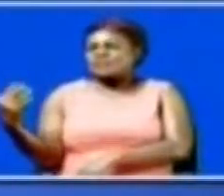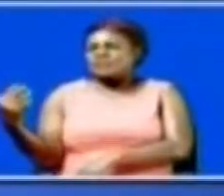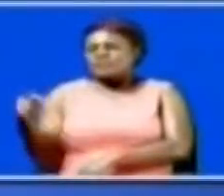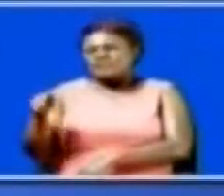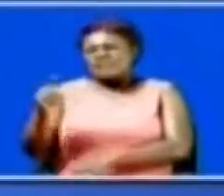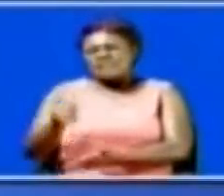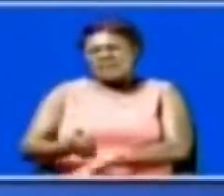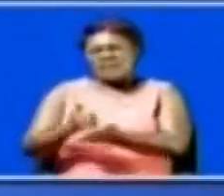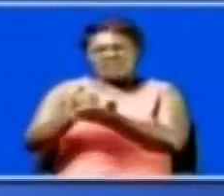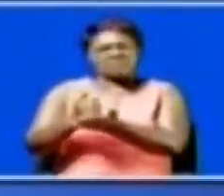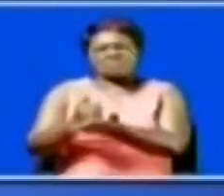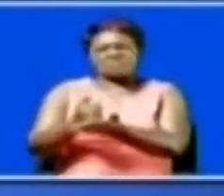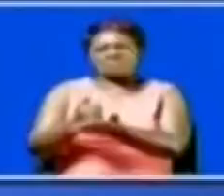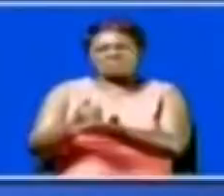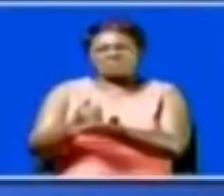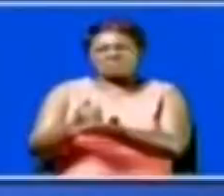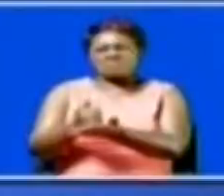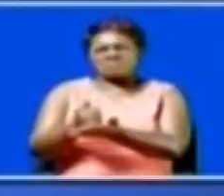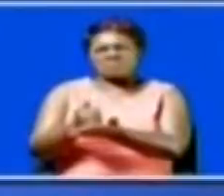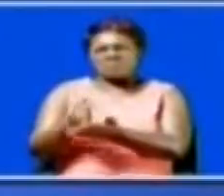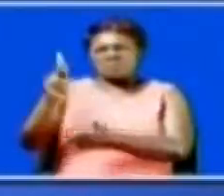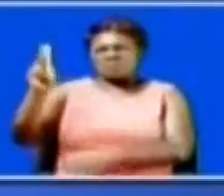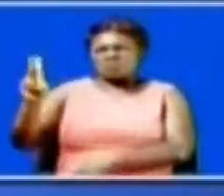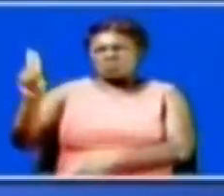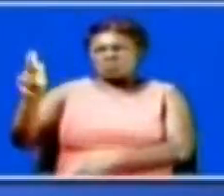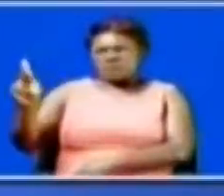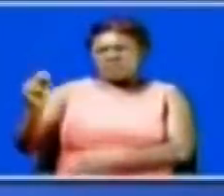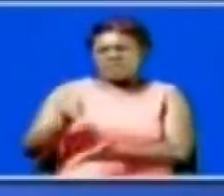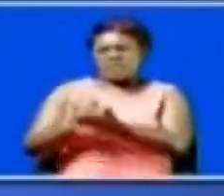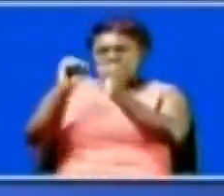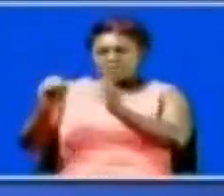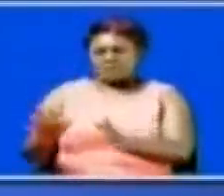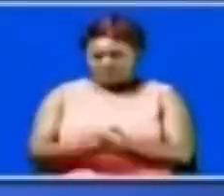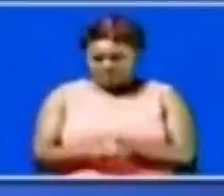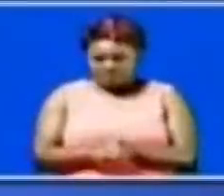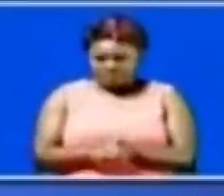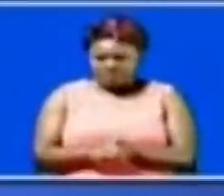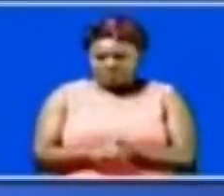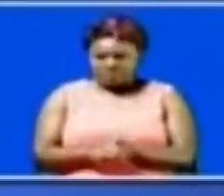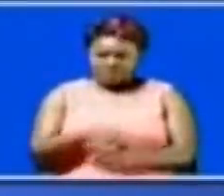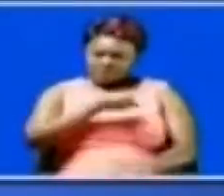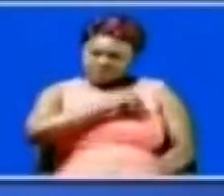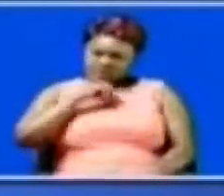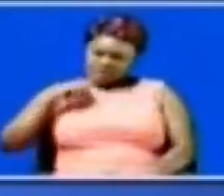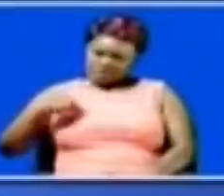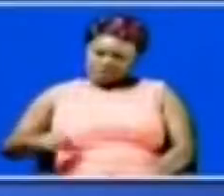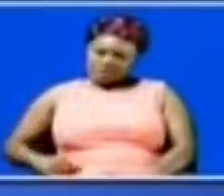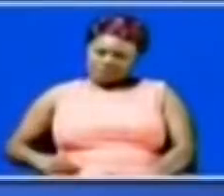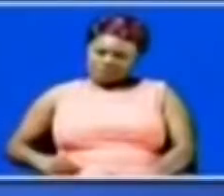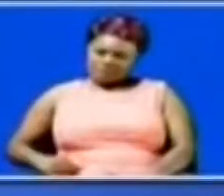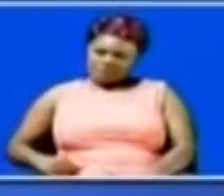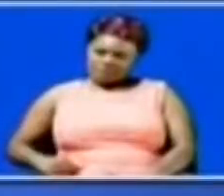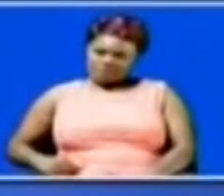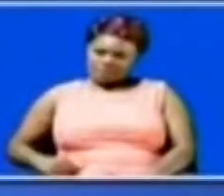that really an engagement with the UK is of any significance. Right. China's